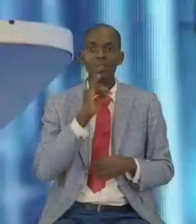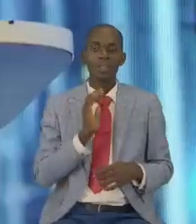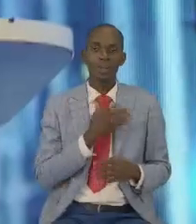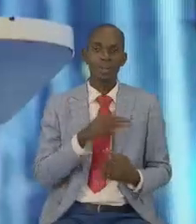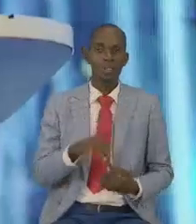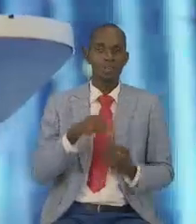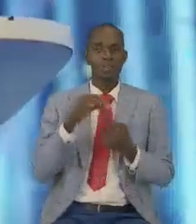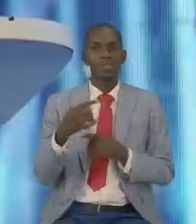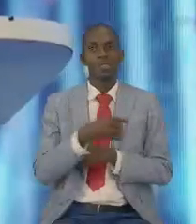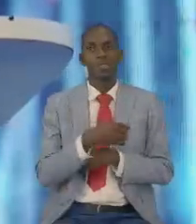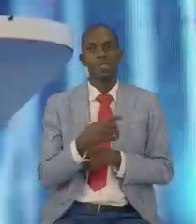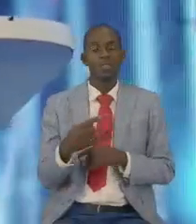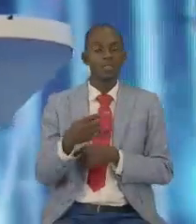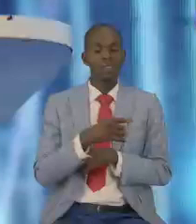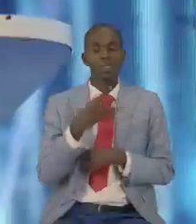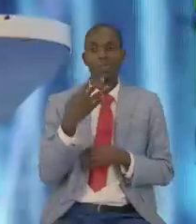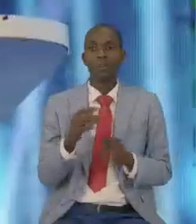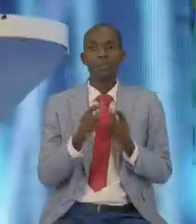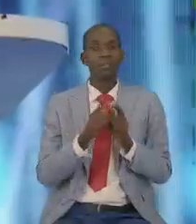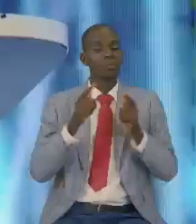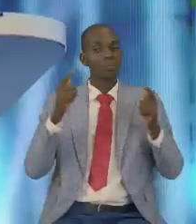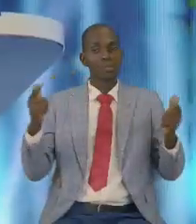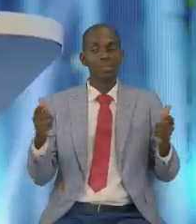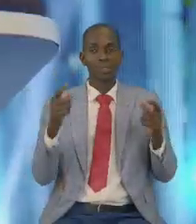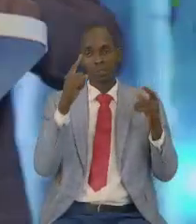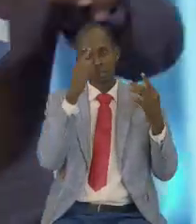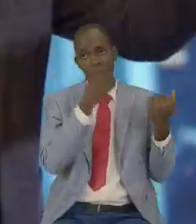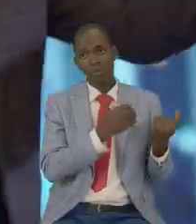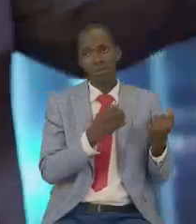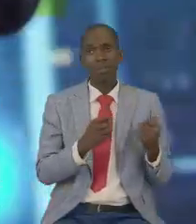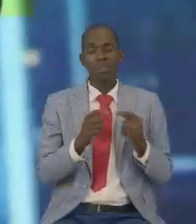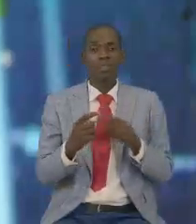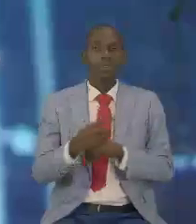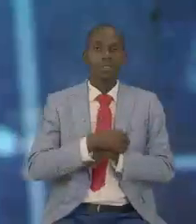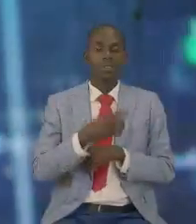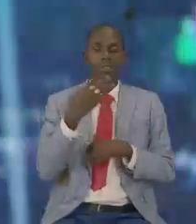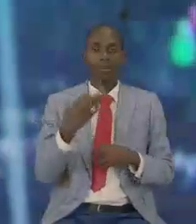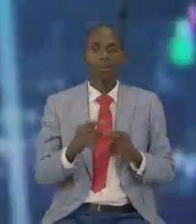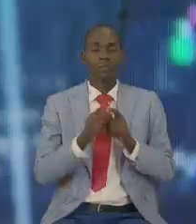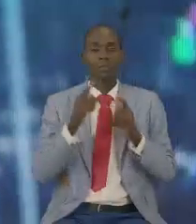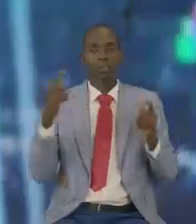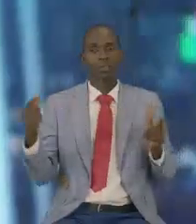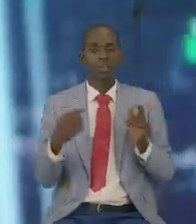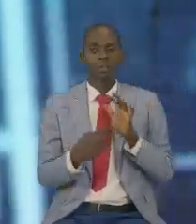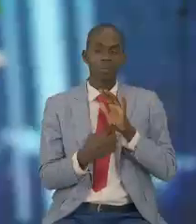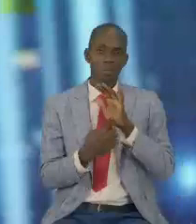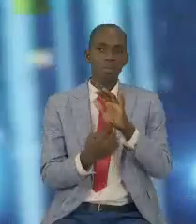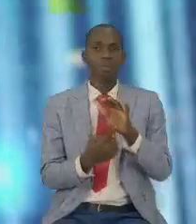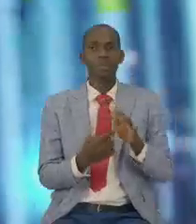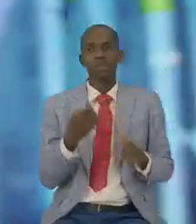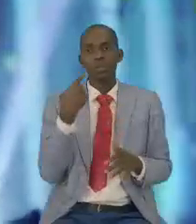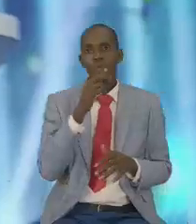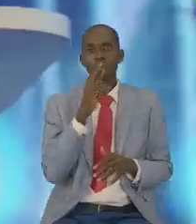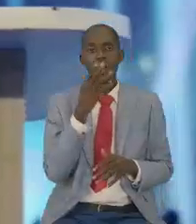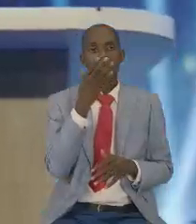and day of great manifestation. Those who are here, those who are there, everywhere, the power